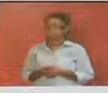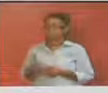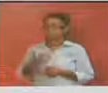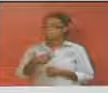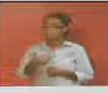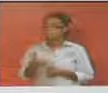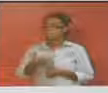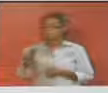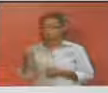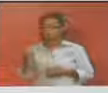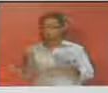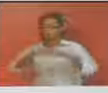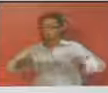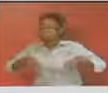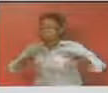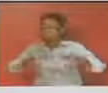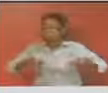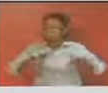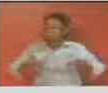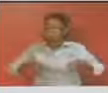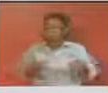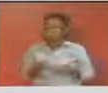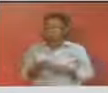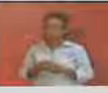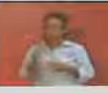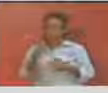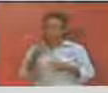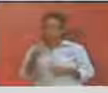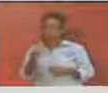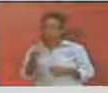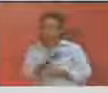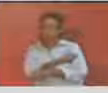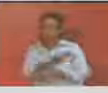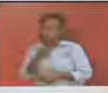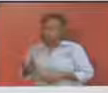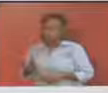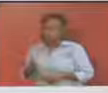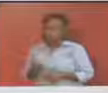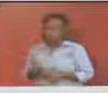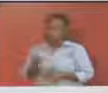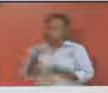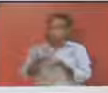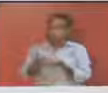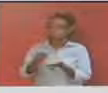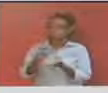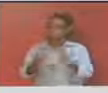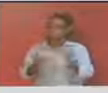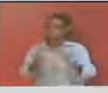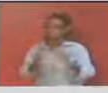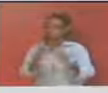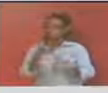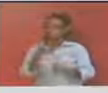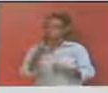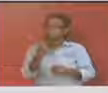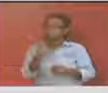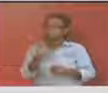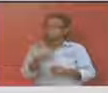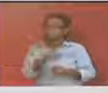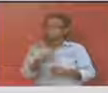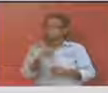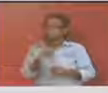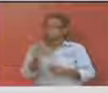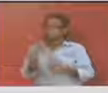contacts of vaccinated people that also showed a drop in transmission rates. And I believe it's also been shown